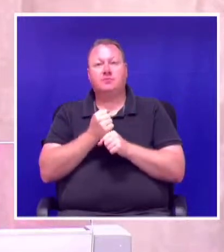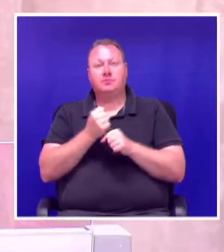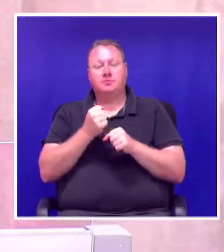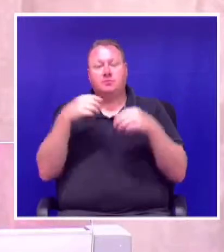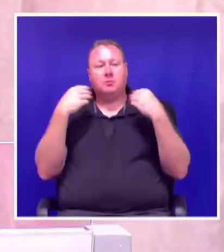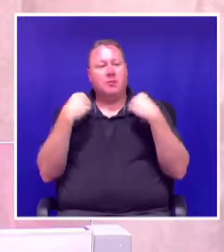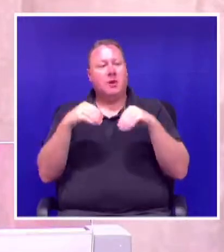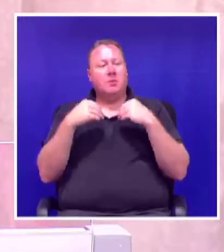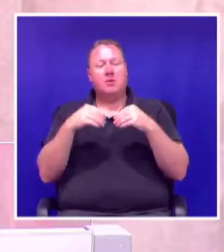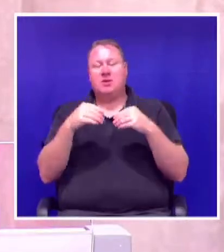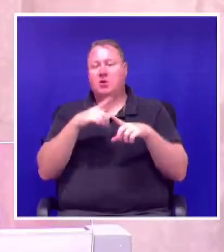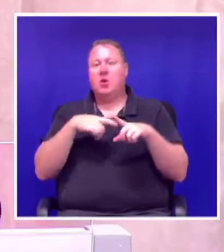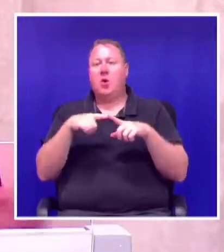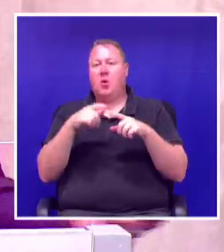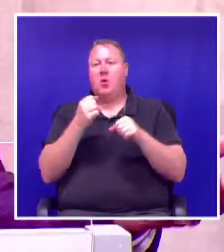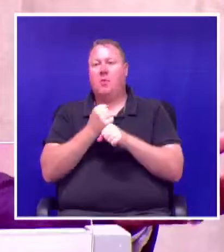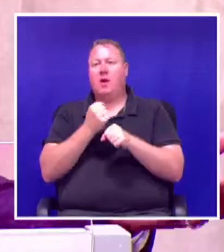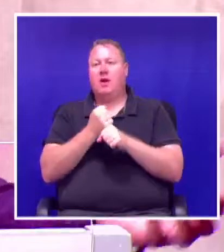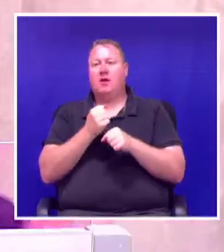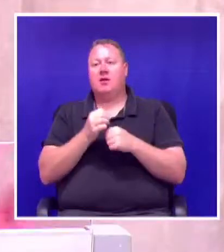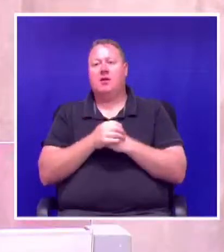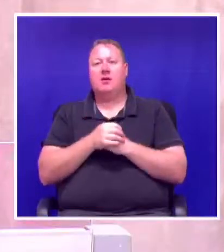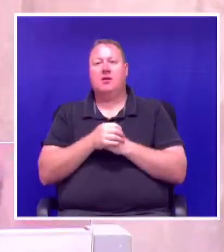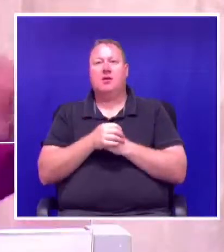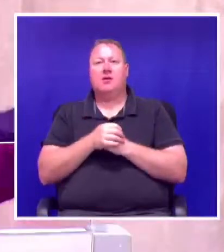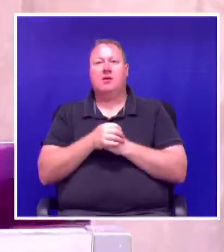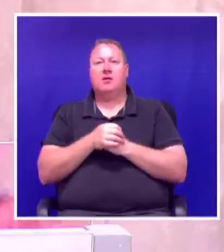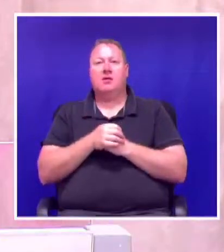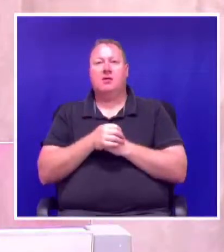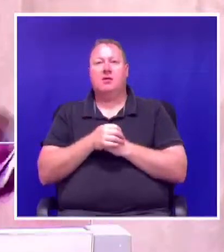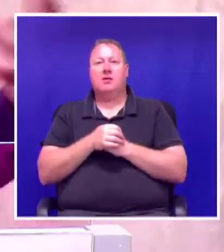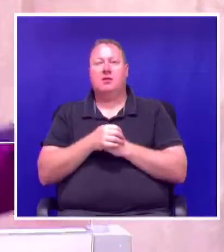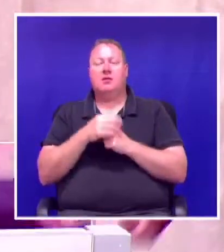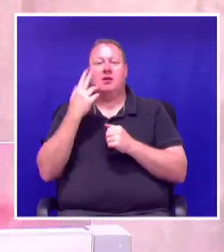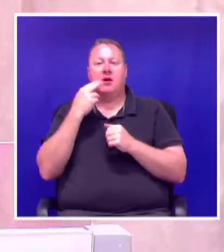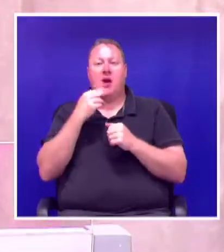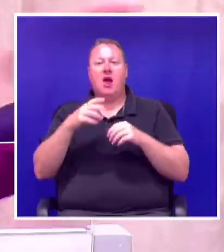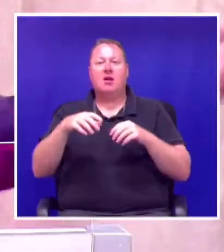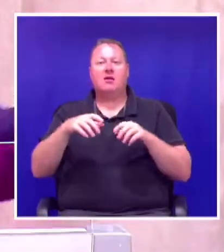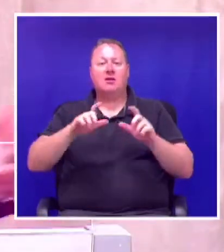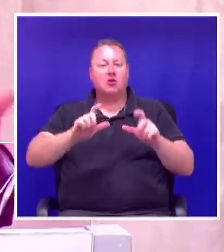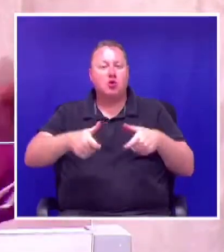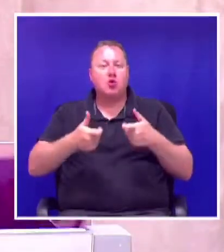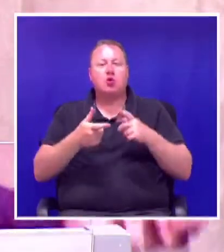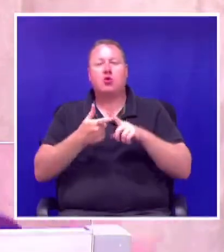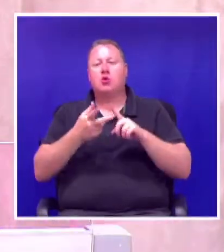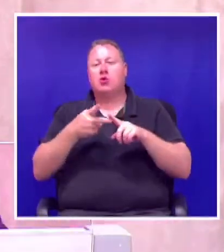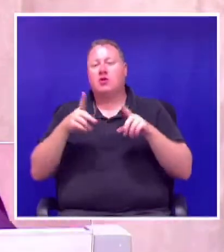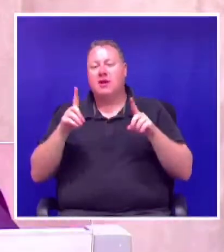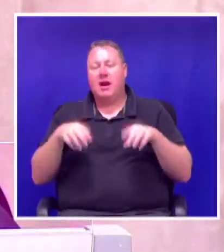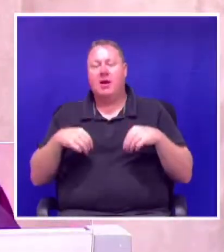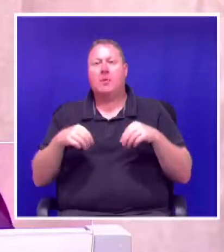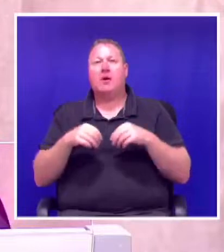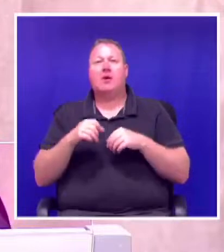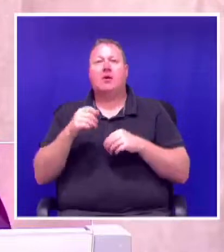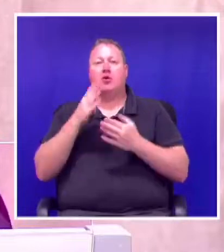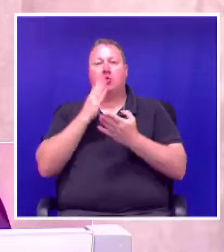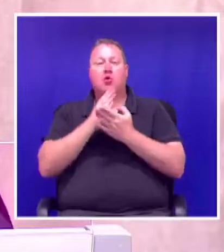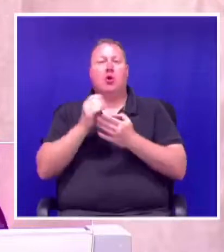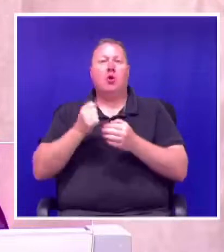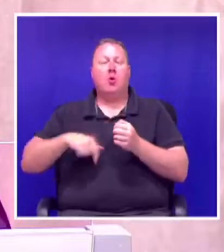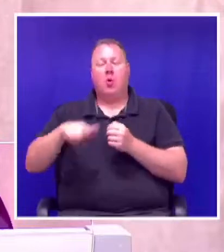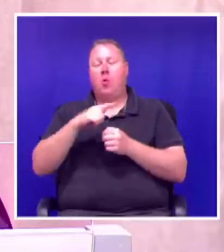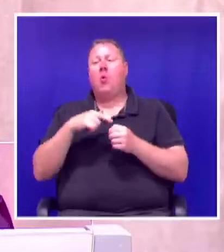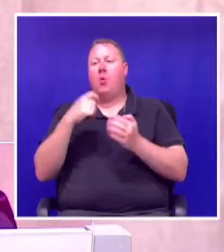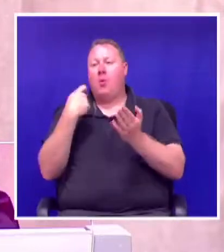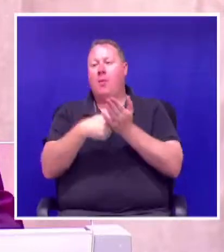must produce. If they produce nice techies, denims, I'm sure all of us honourable members will go and